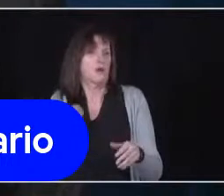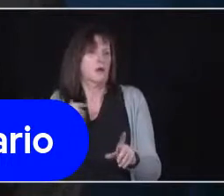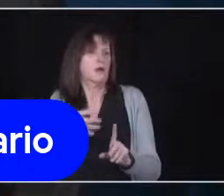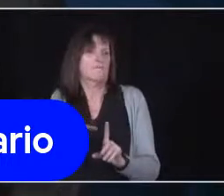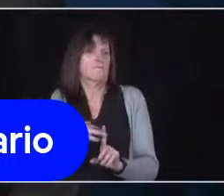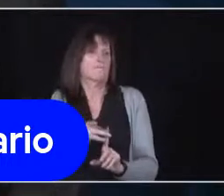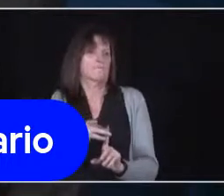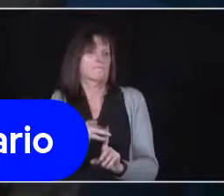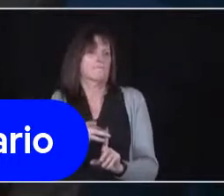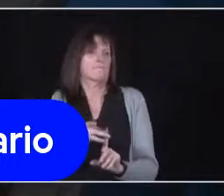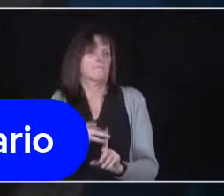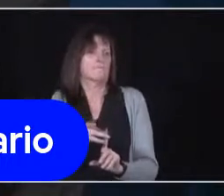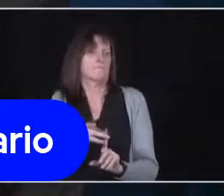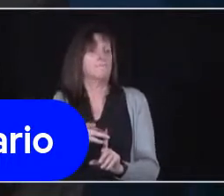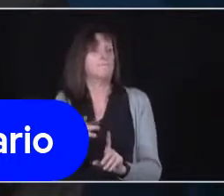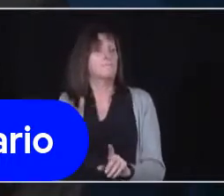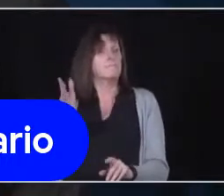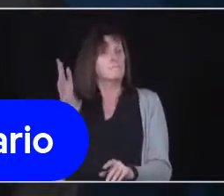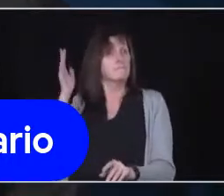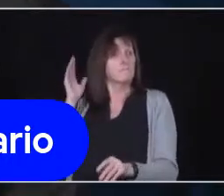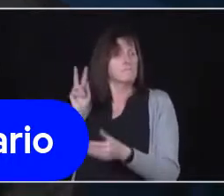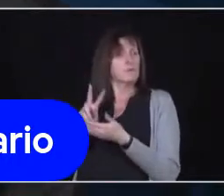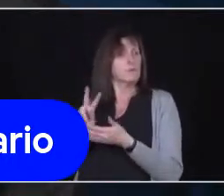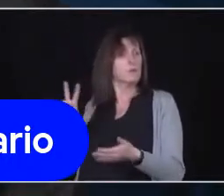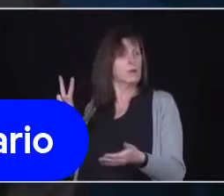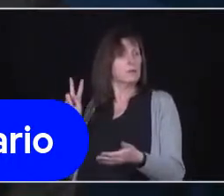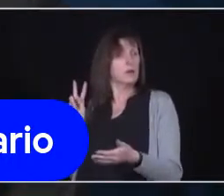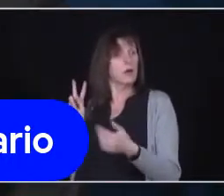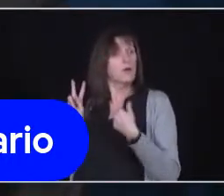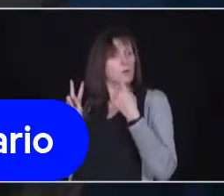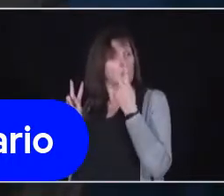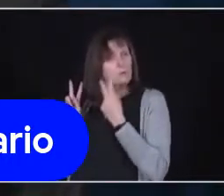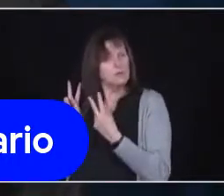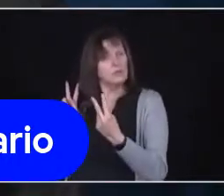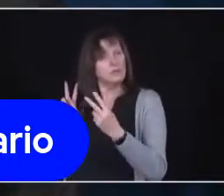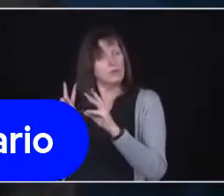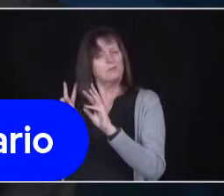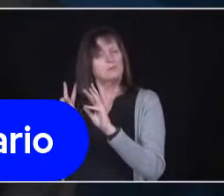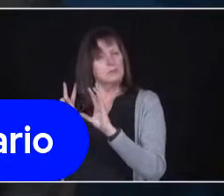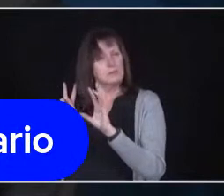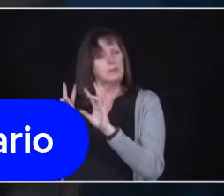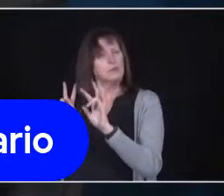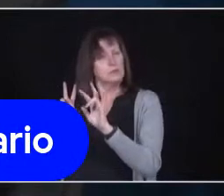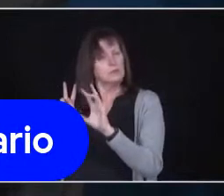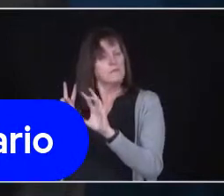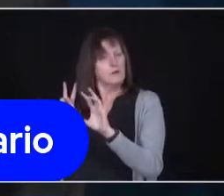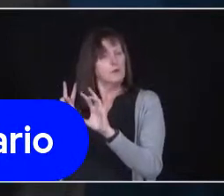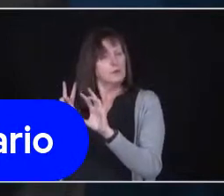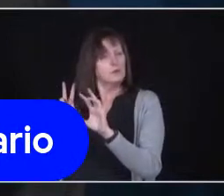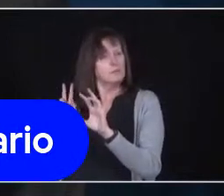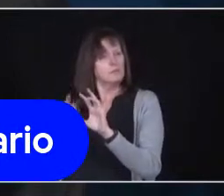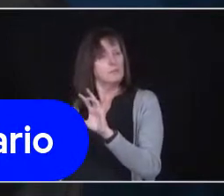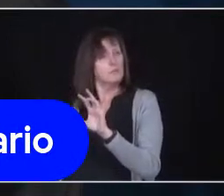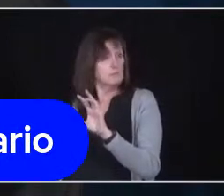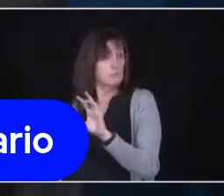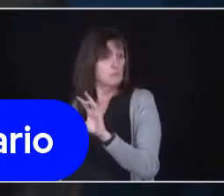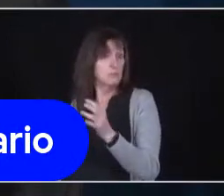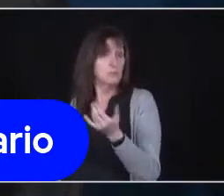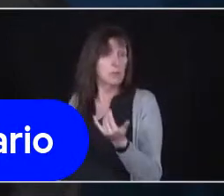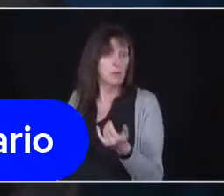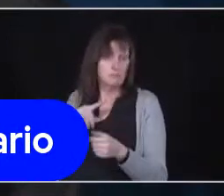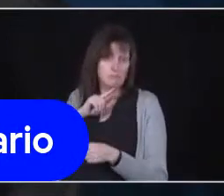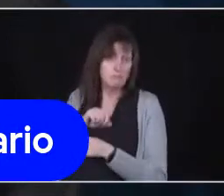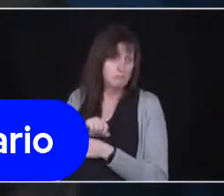ICU beds. That's where we are today. 2 weeks ago, they said you're still going to be at 600 to 700. And today they predicted we are at 600 to 700.